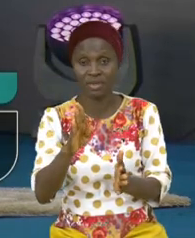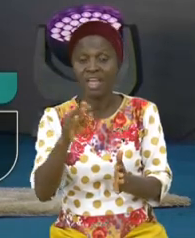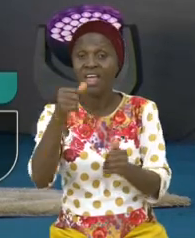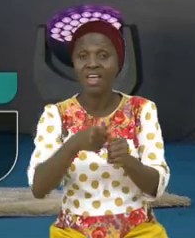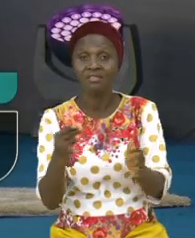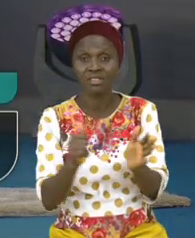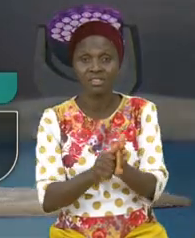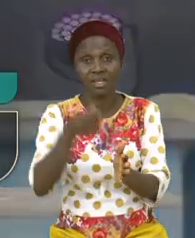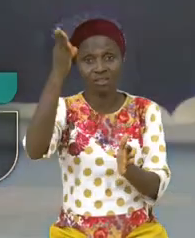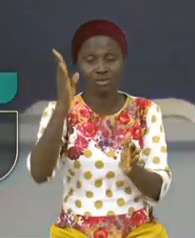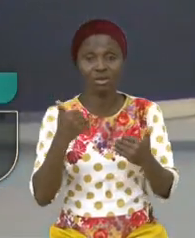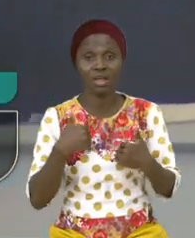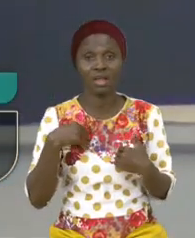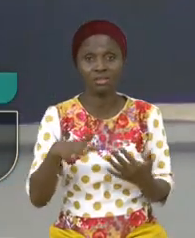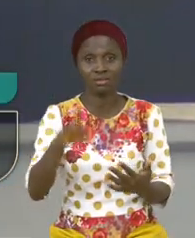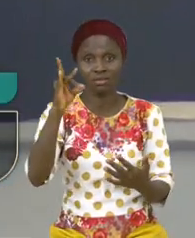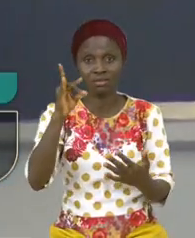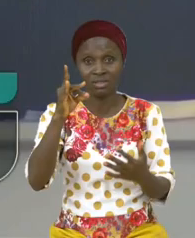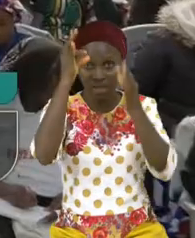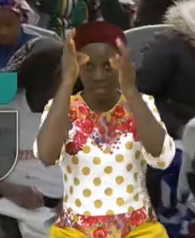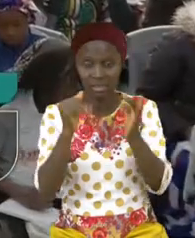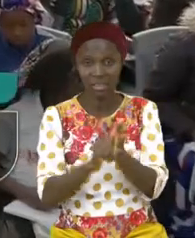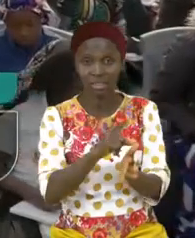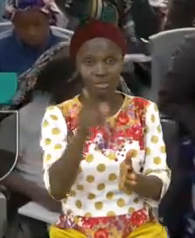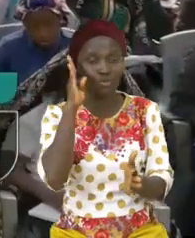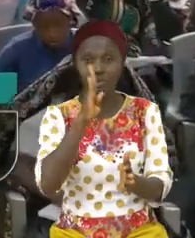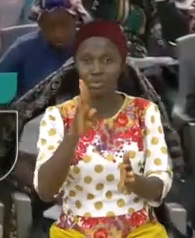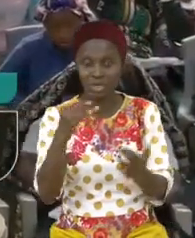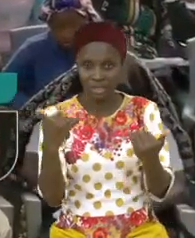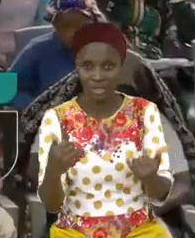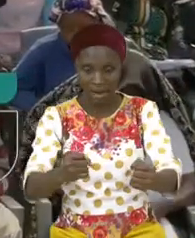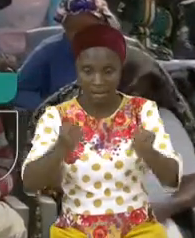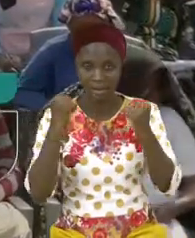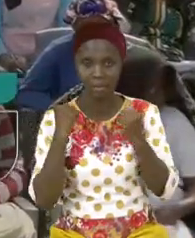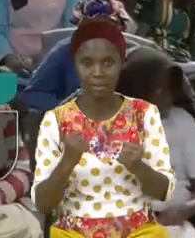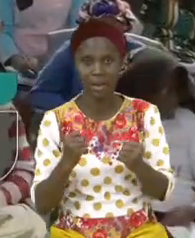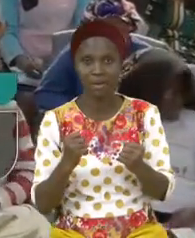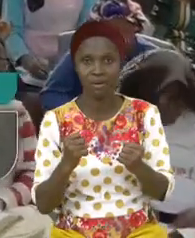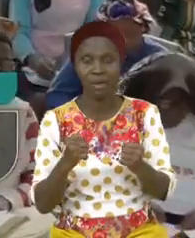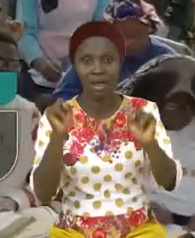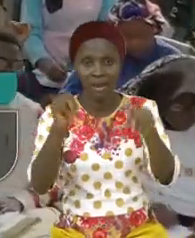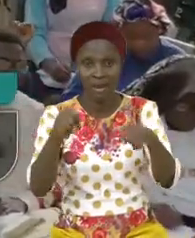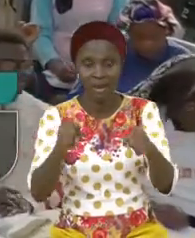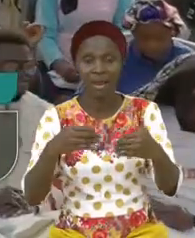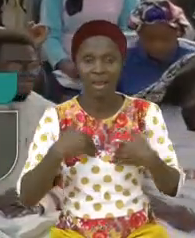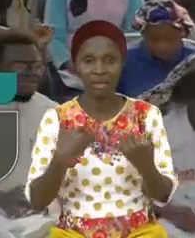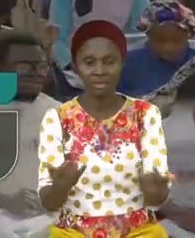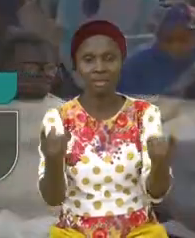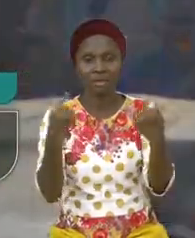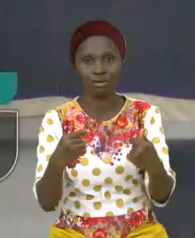to, empowerment has now come. Empowerment in your life. And then you'll